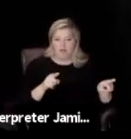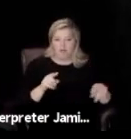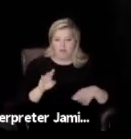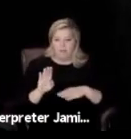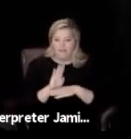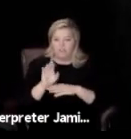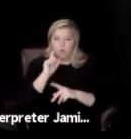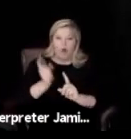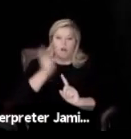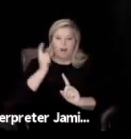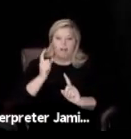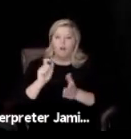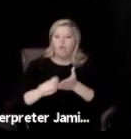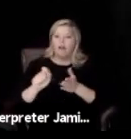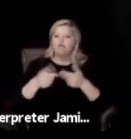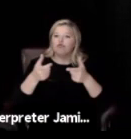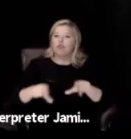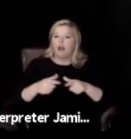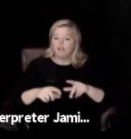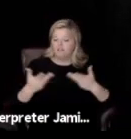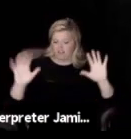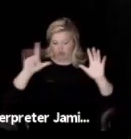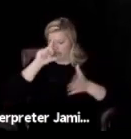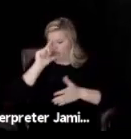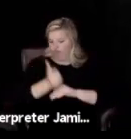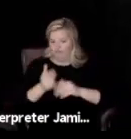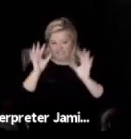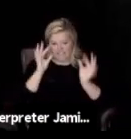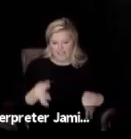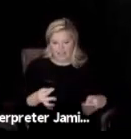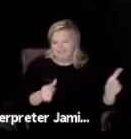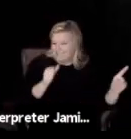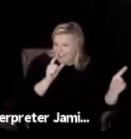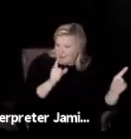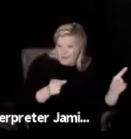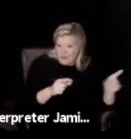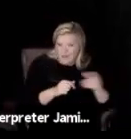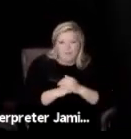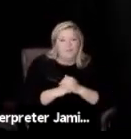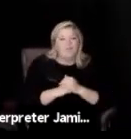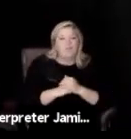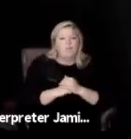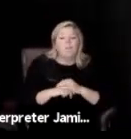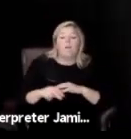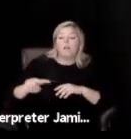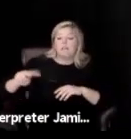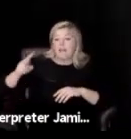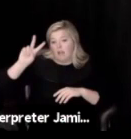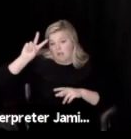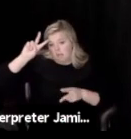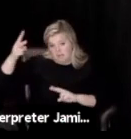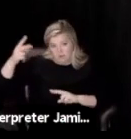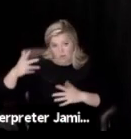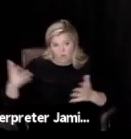are ready to write a check. That's simply not true. The second piece is that